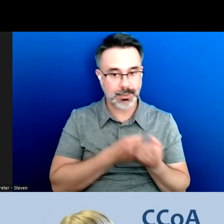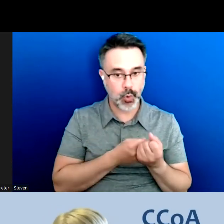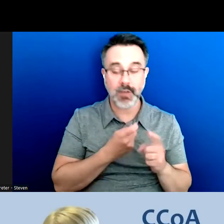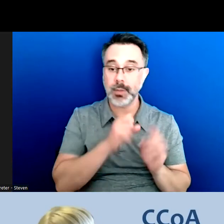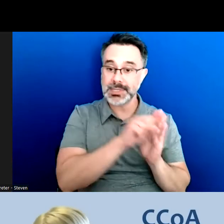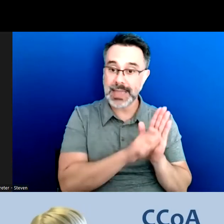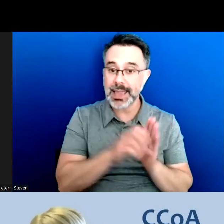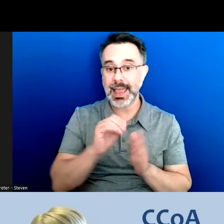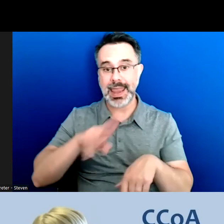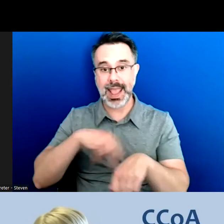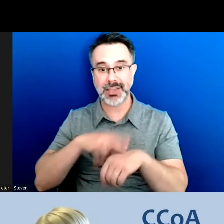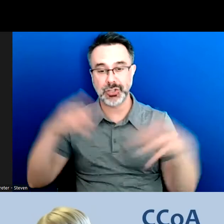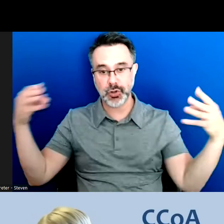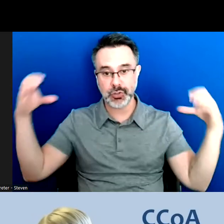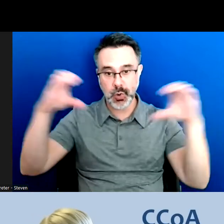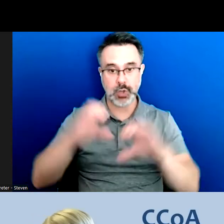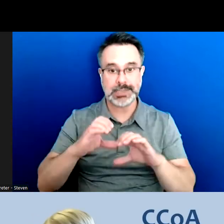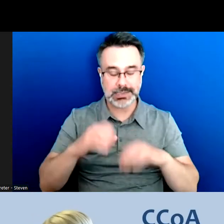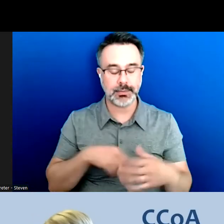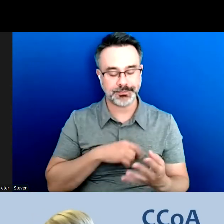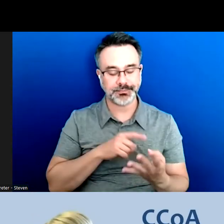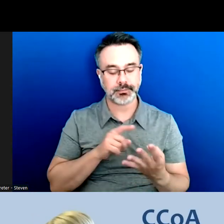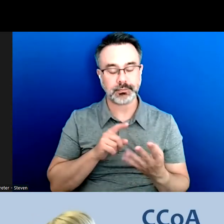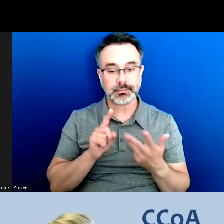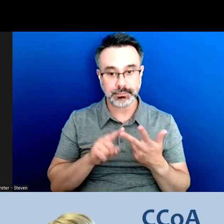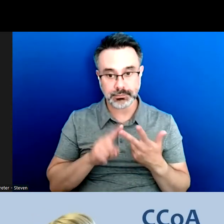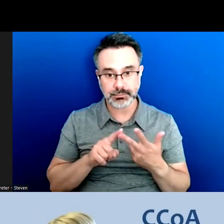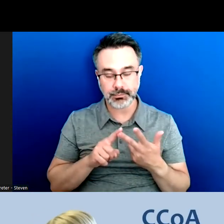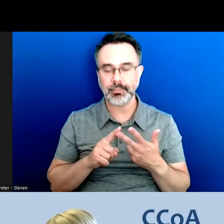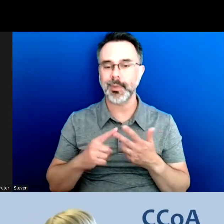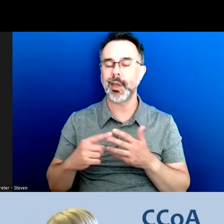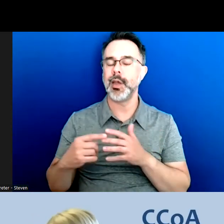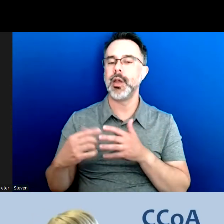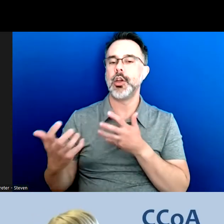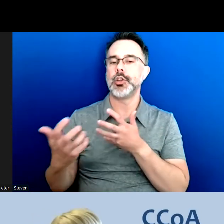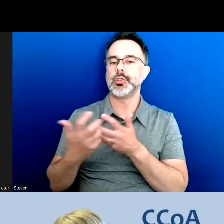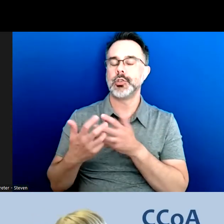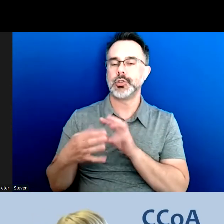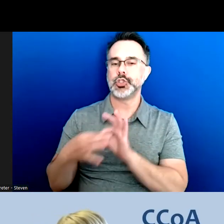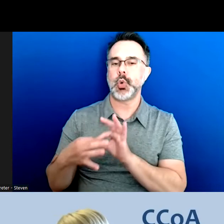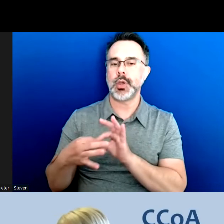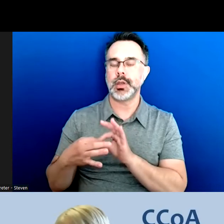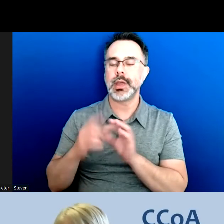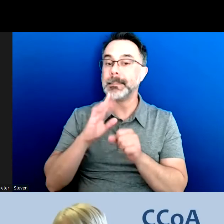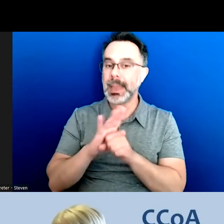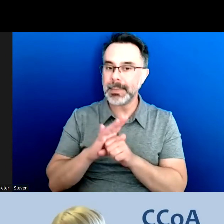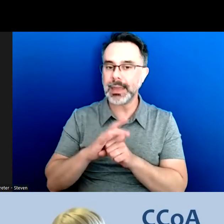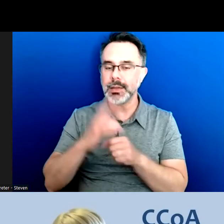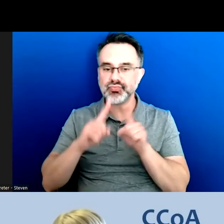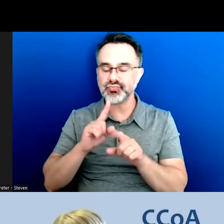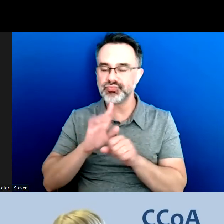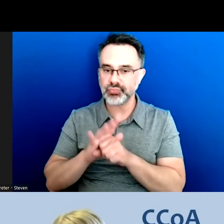and national sources. And then finally, our joint commitment to move forward together. We want to hear